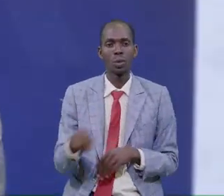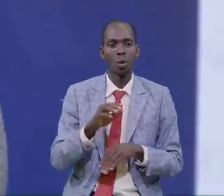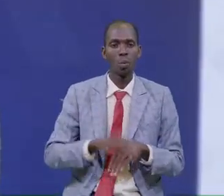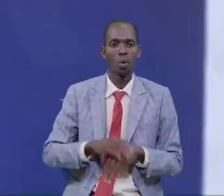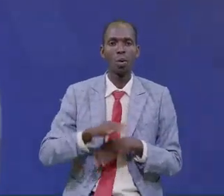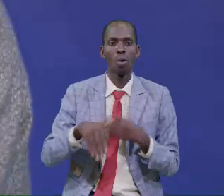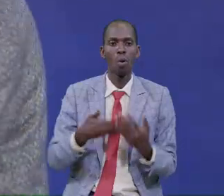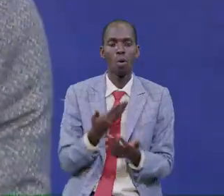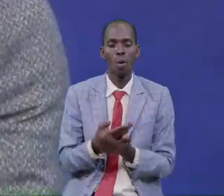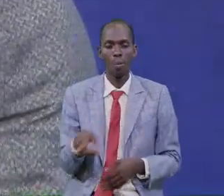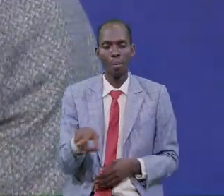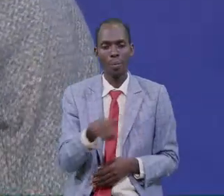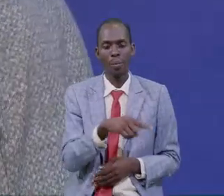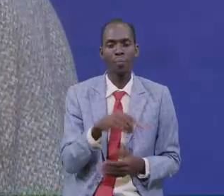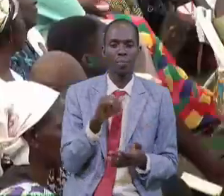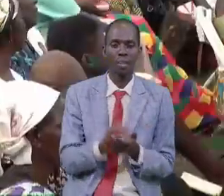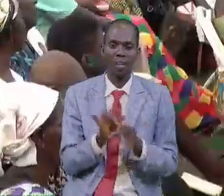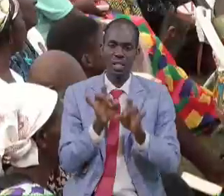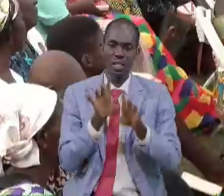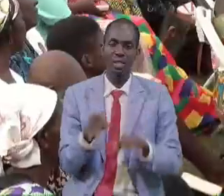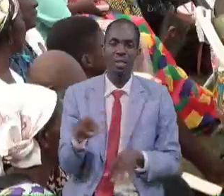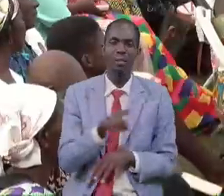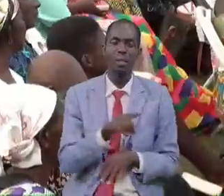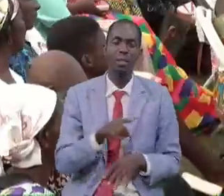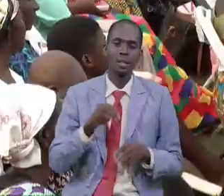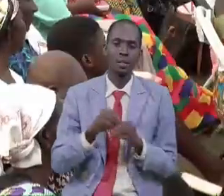them that hate thee.